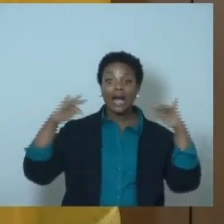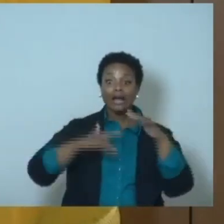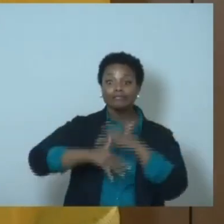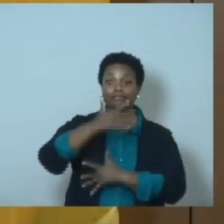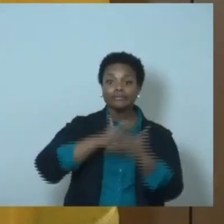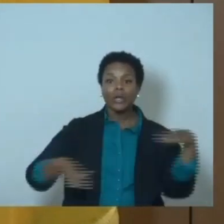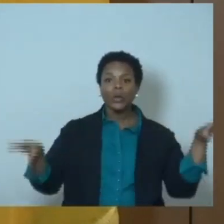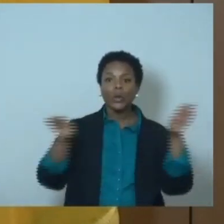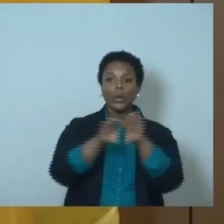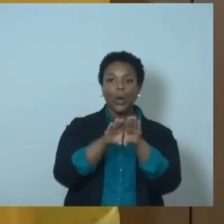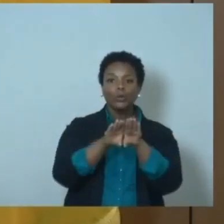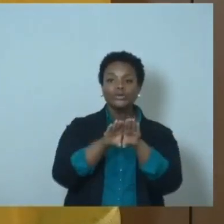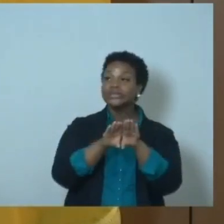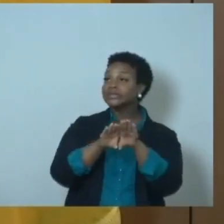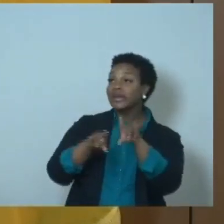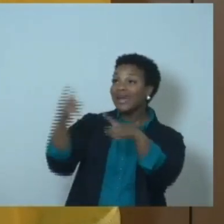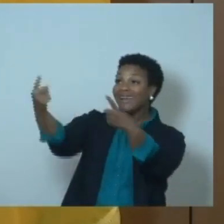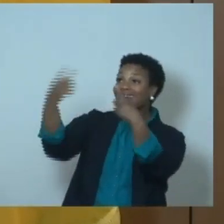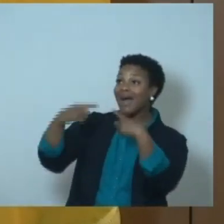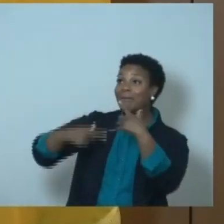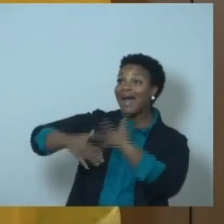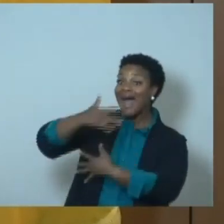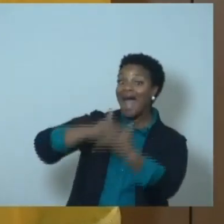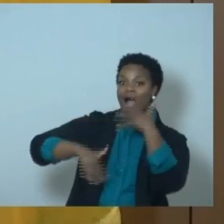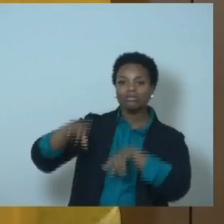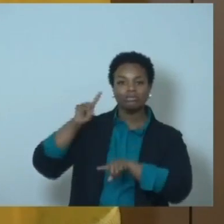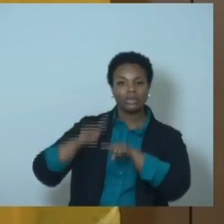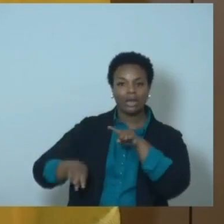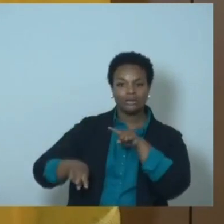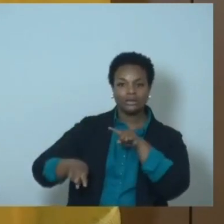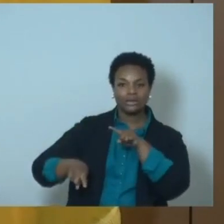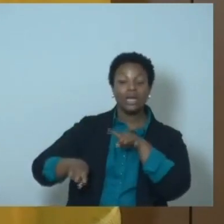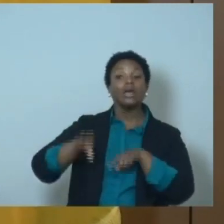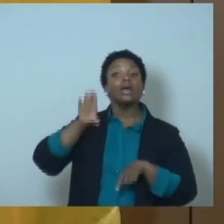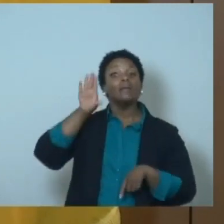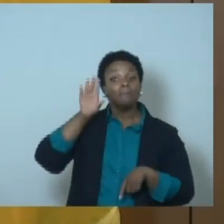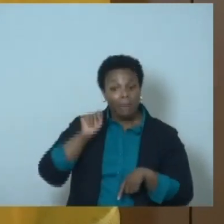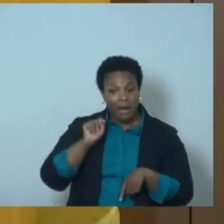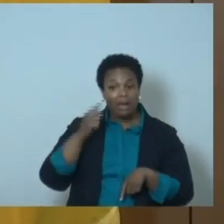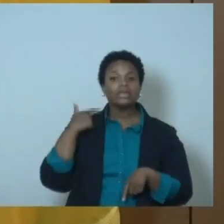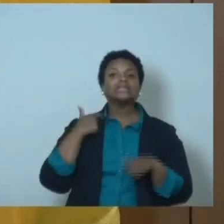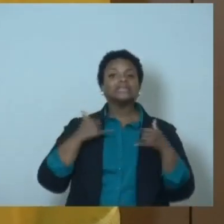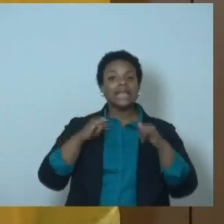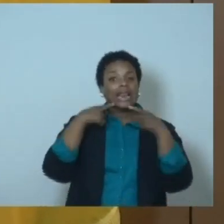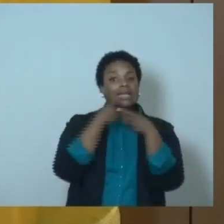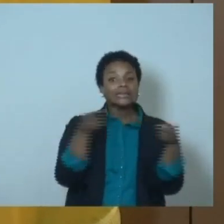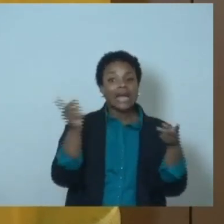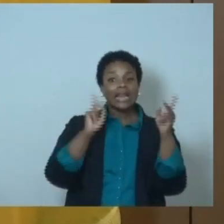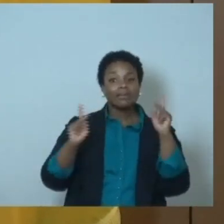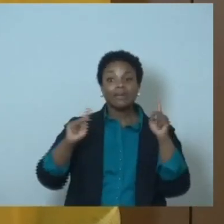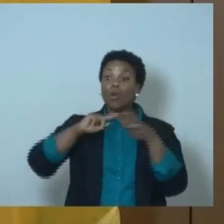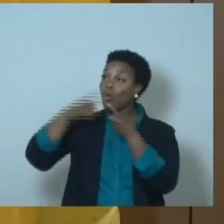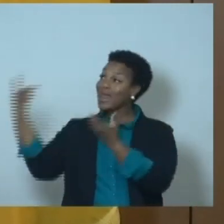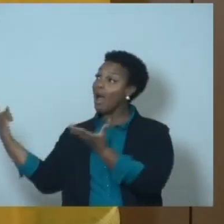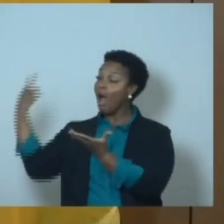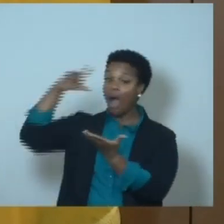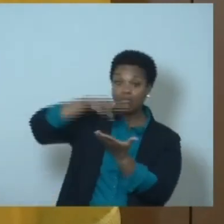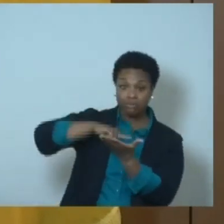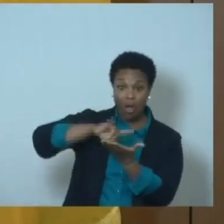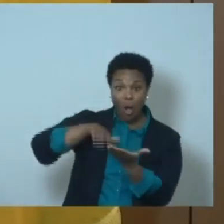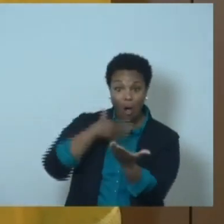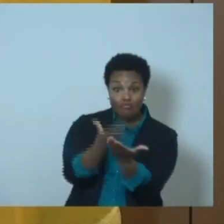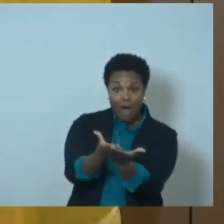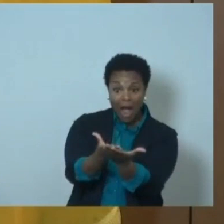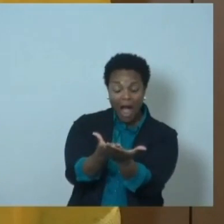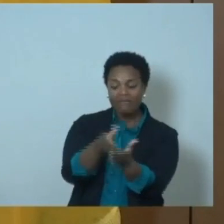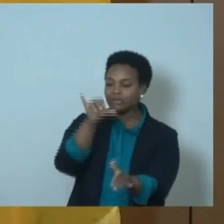we still tell travelers, right, that they have to do a 2-week quarantine. I know that it's still an issue